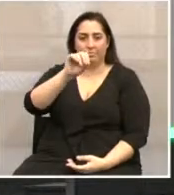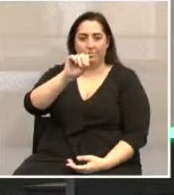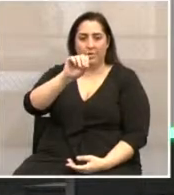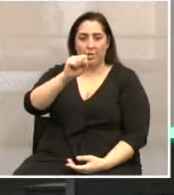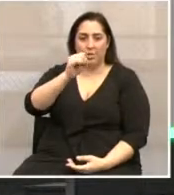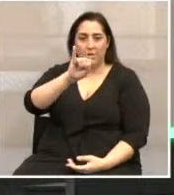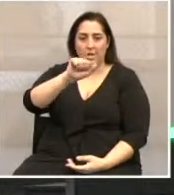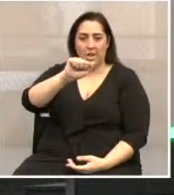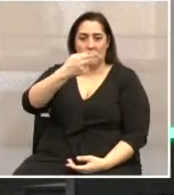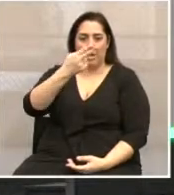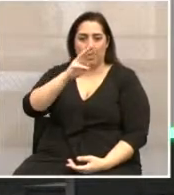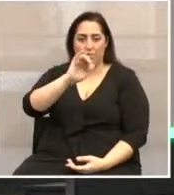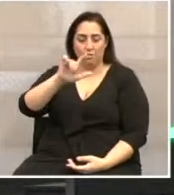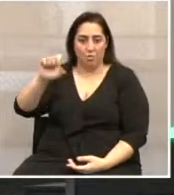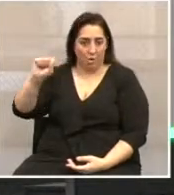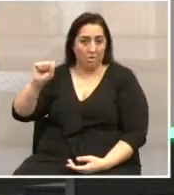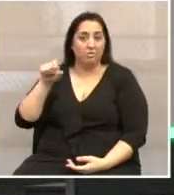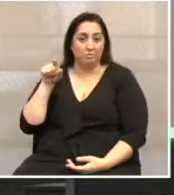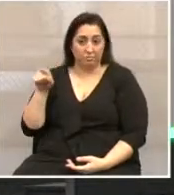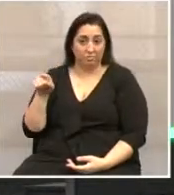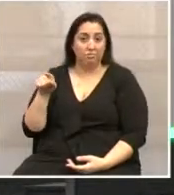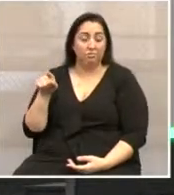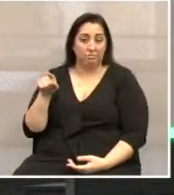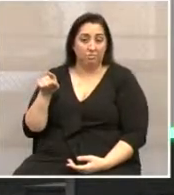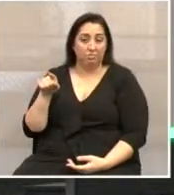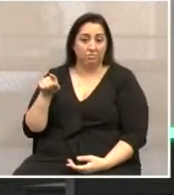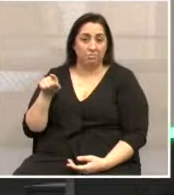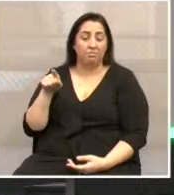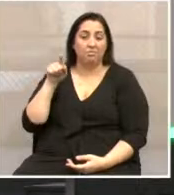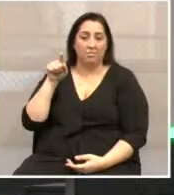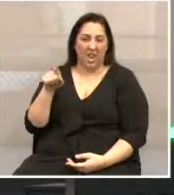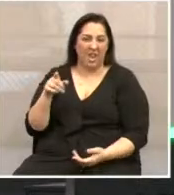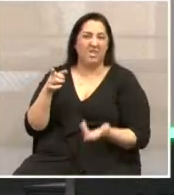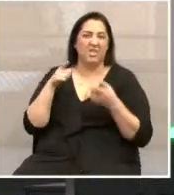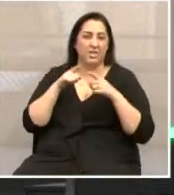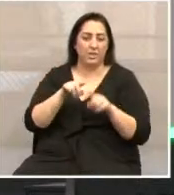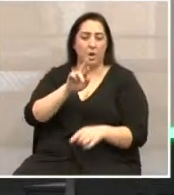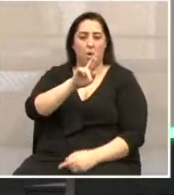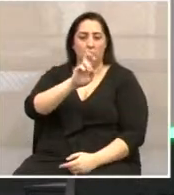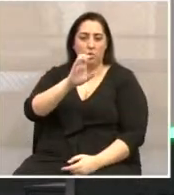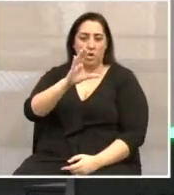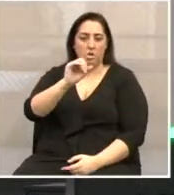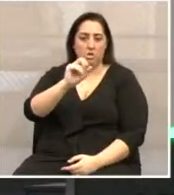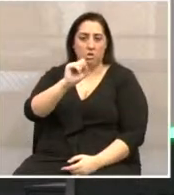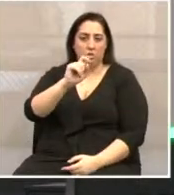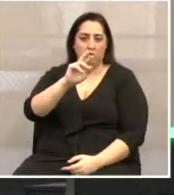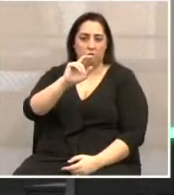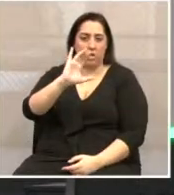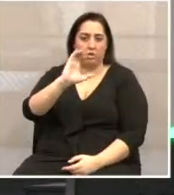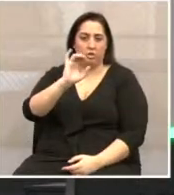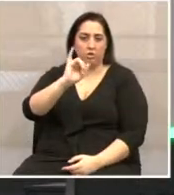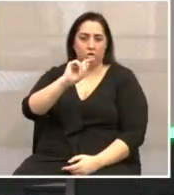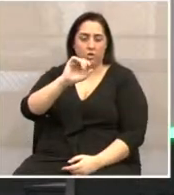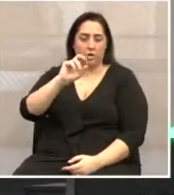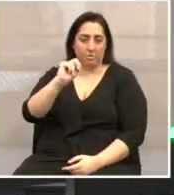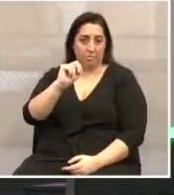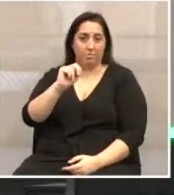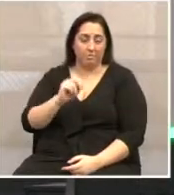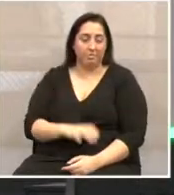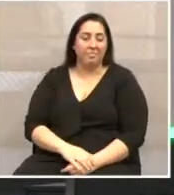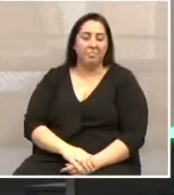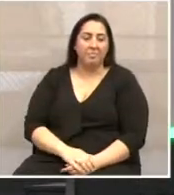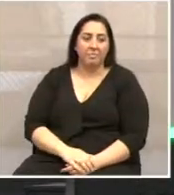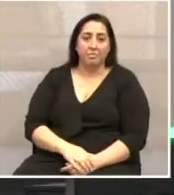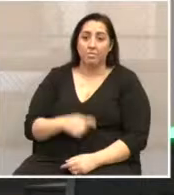and he was the congressman during Reconstruction, and so there was a lot of history. The